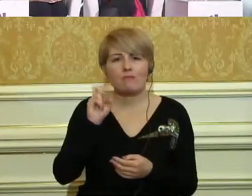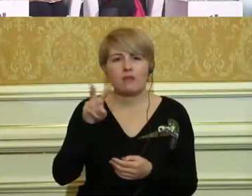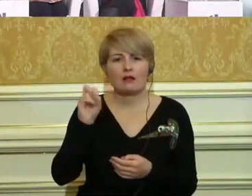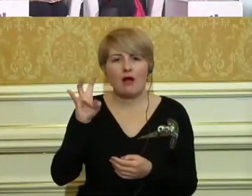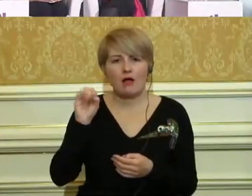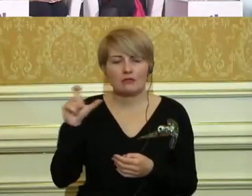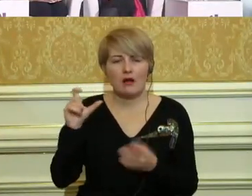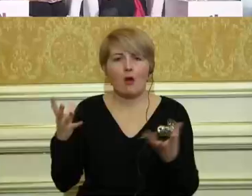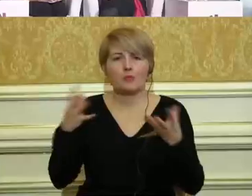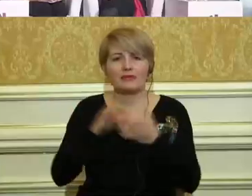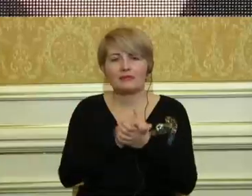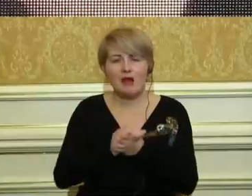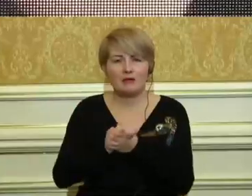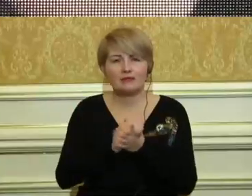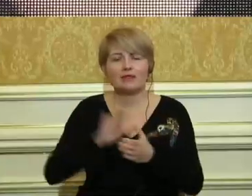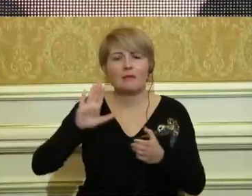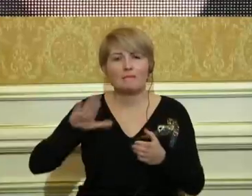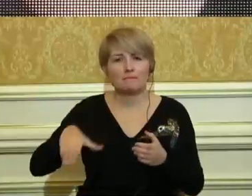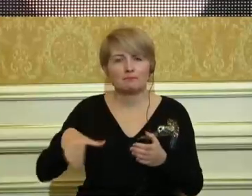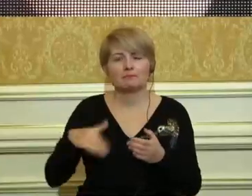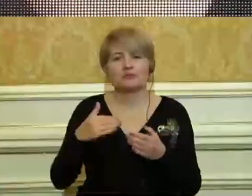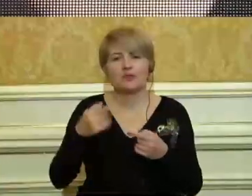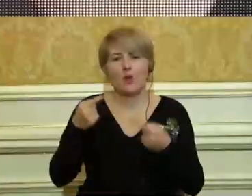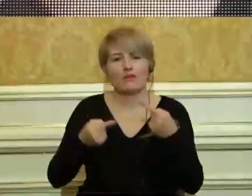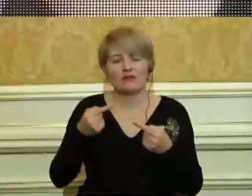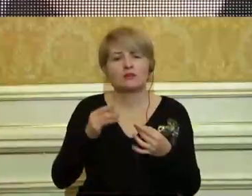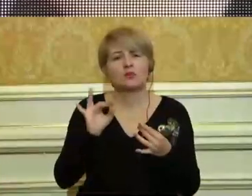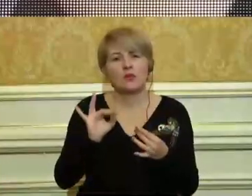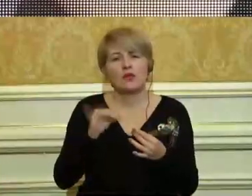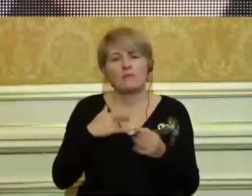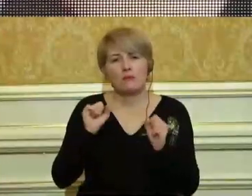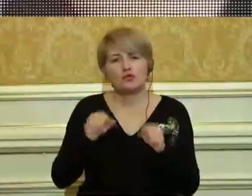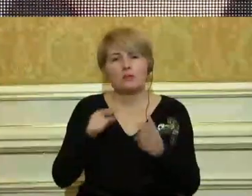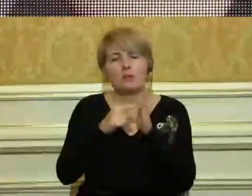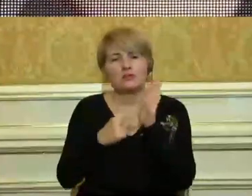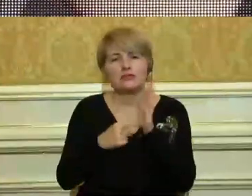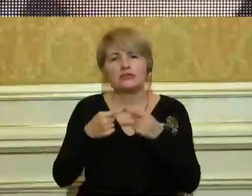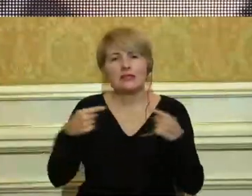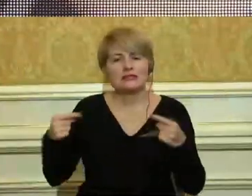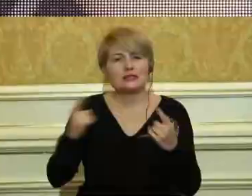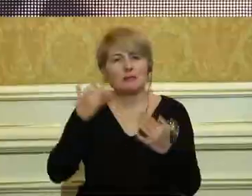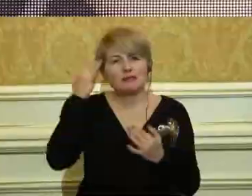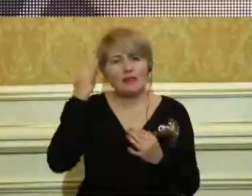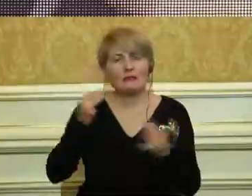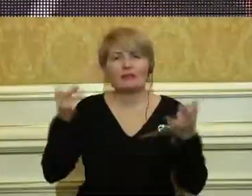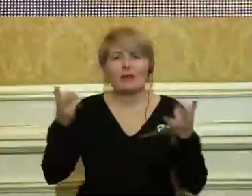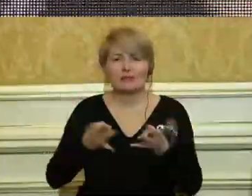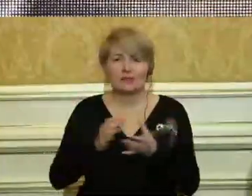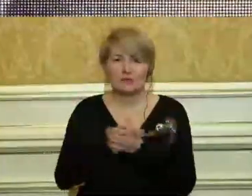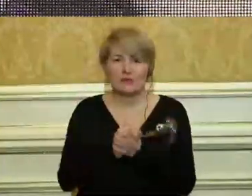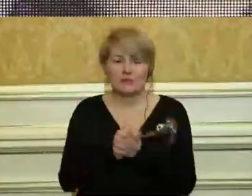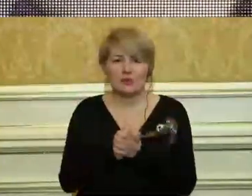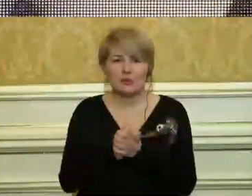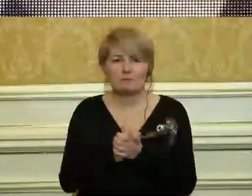the conflicts. I think we can share the idea of a necessity of peace as a